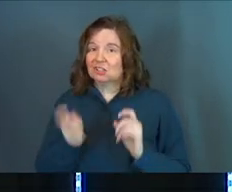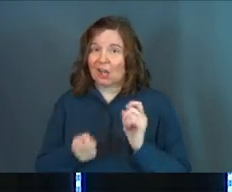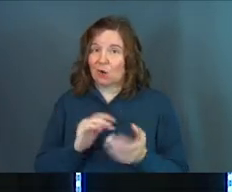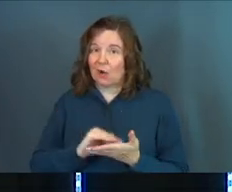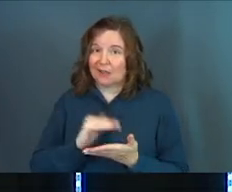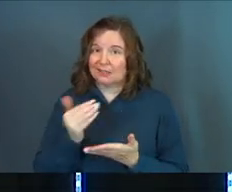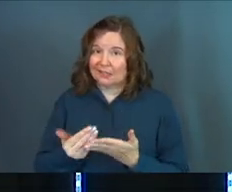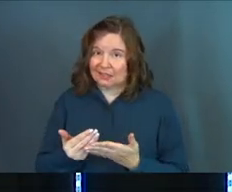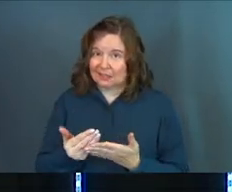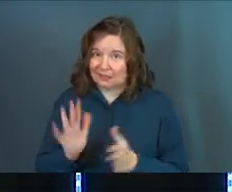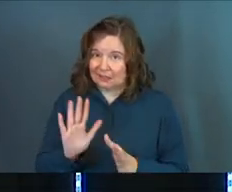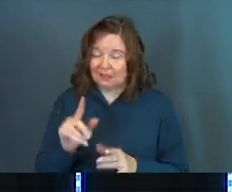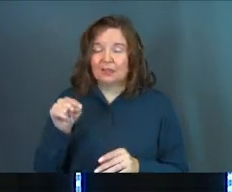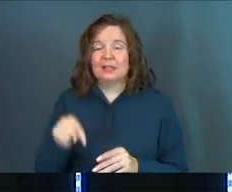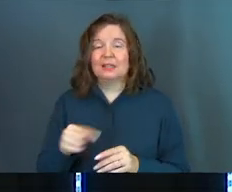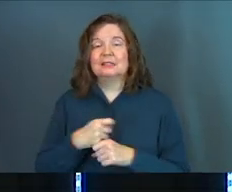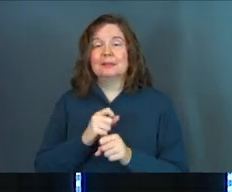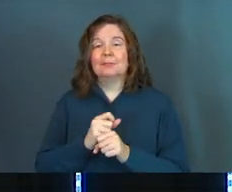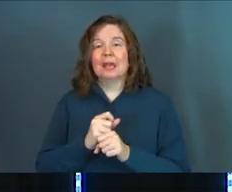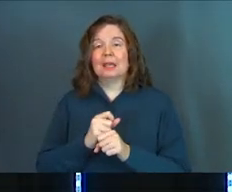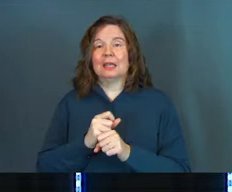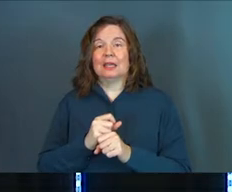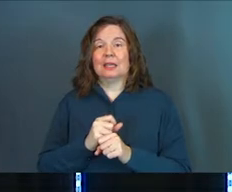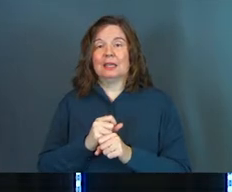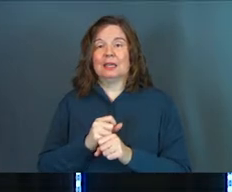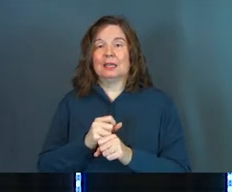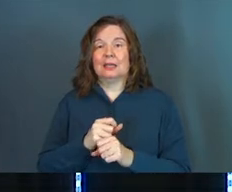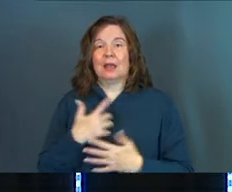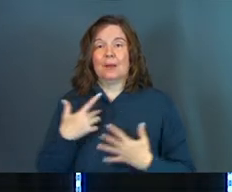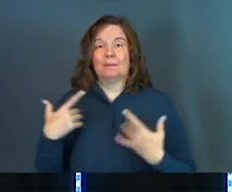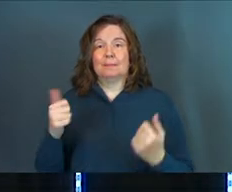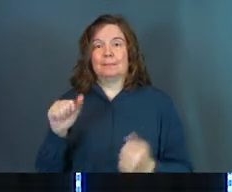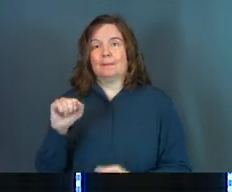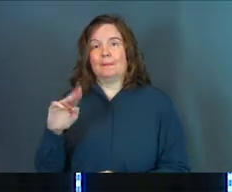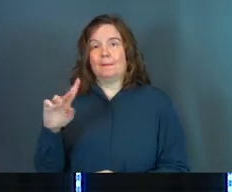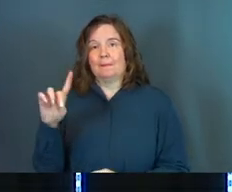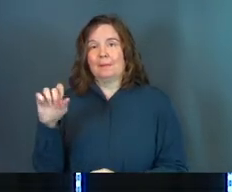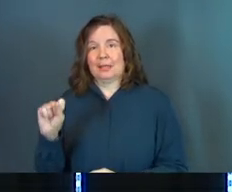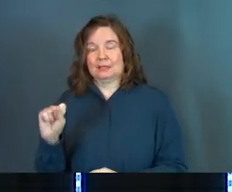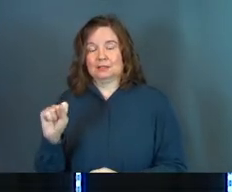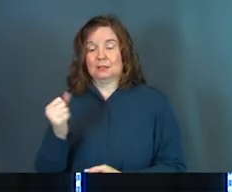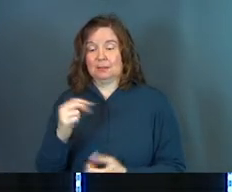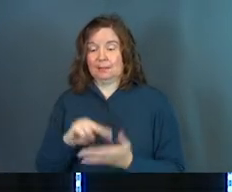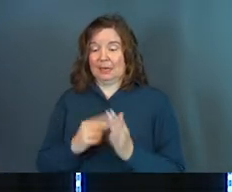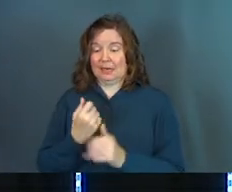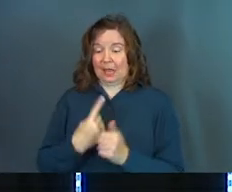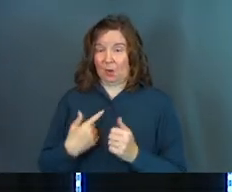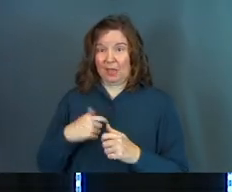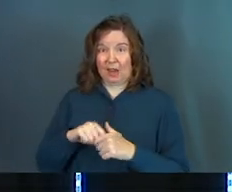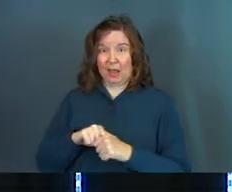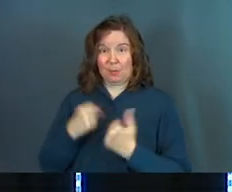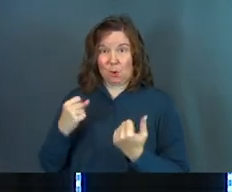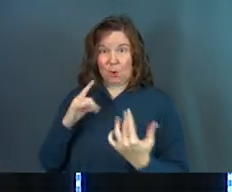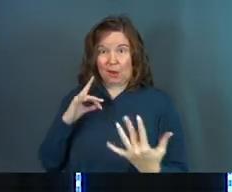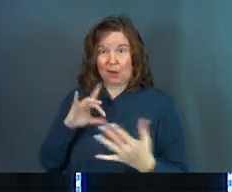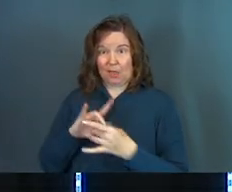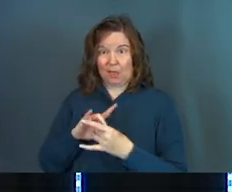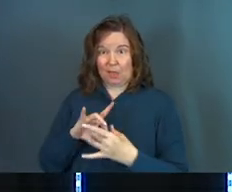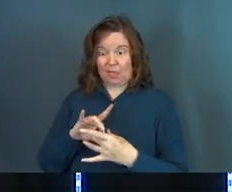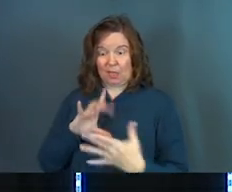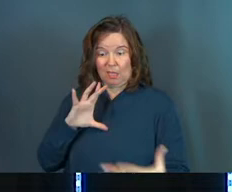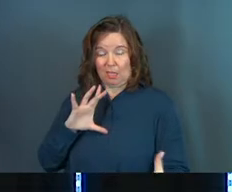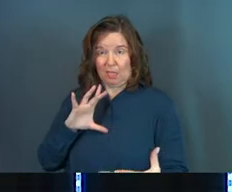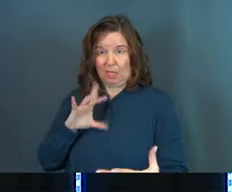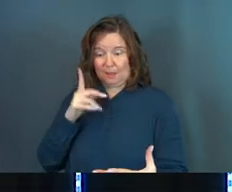generosity. This is making amends. This is saying, anybody that I'm broken with because